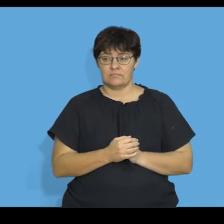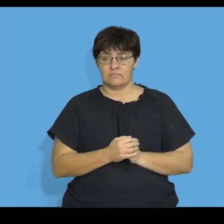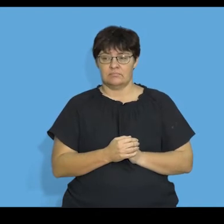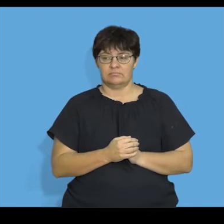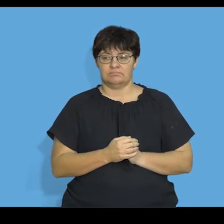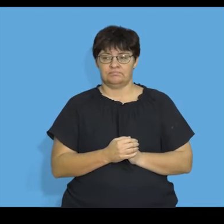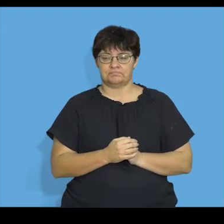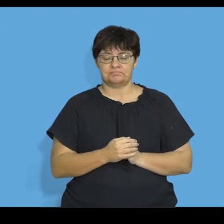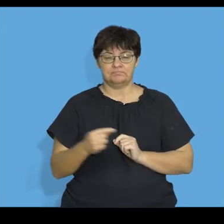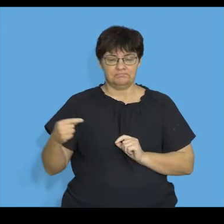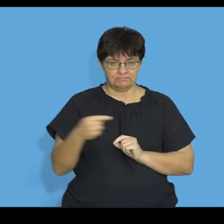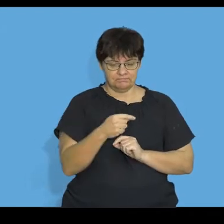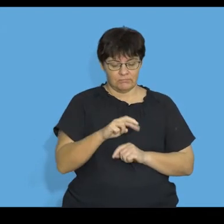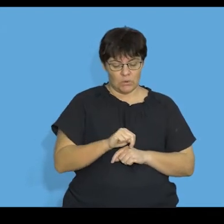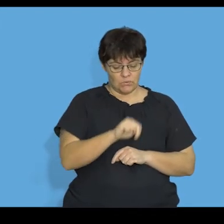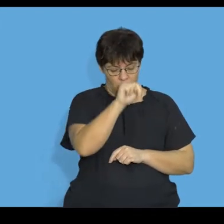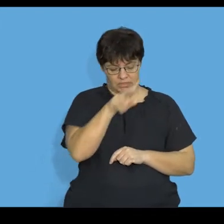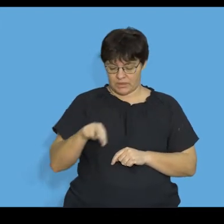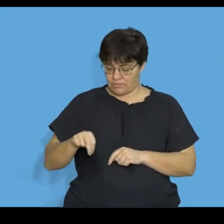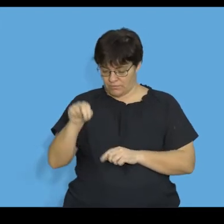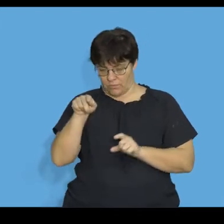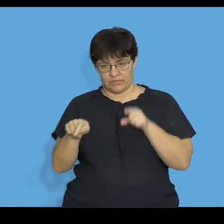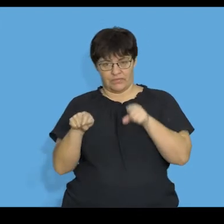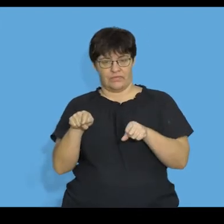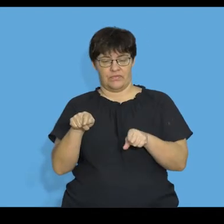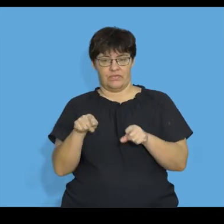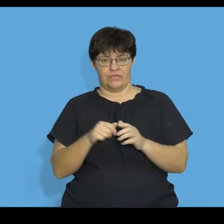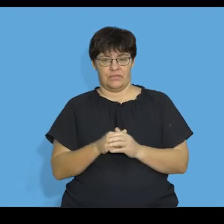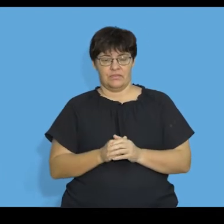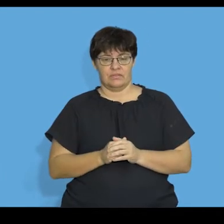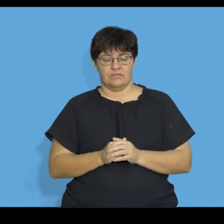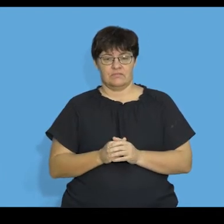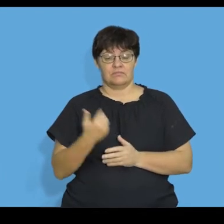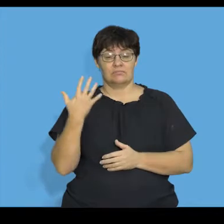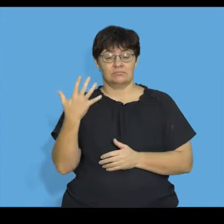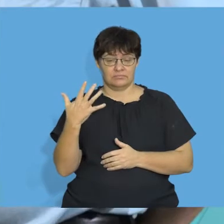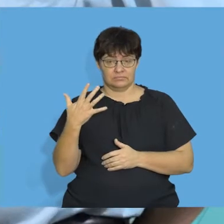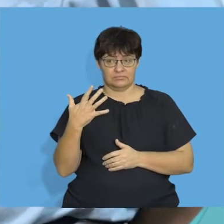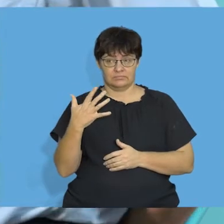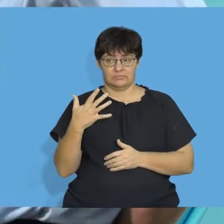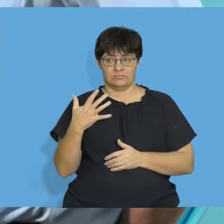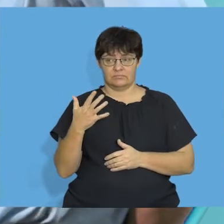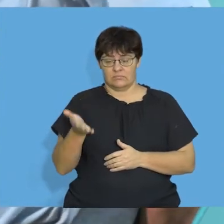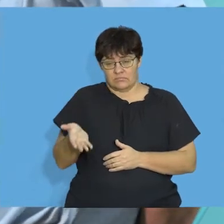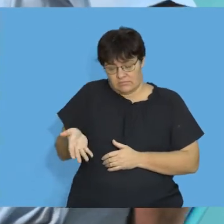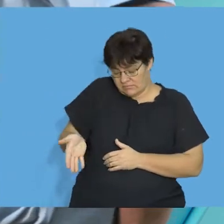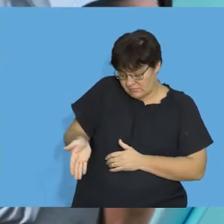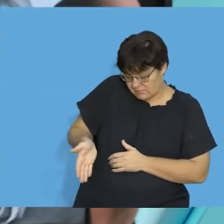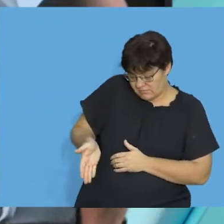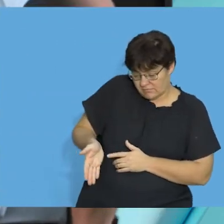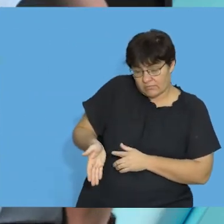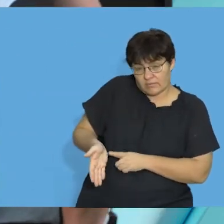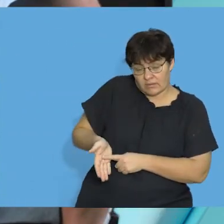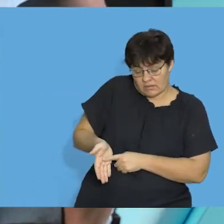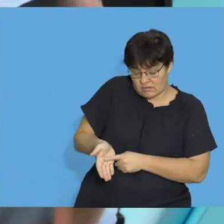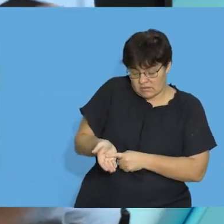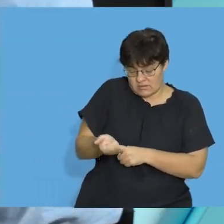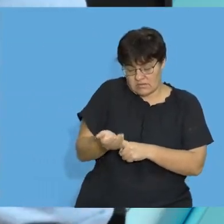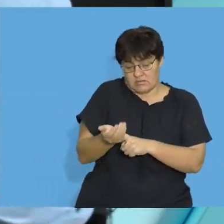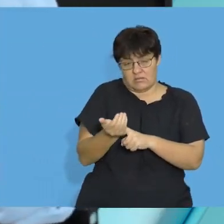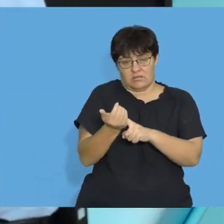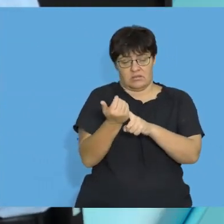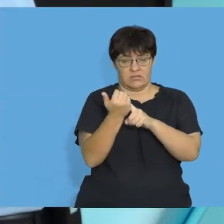end must be a north pole as well. And then using the right-hand solenoid rule, we recognize the current must